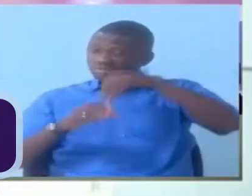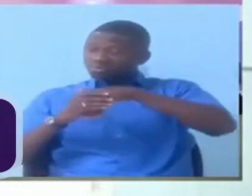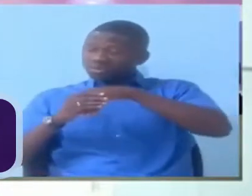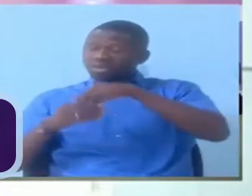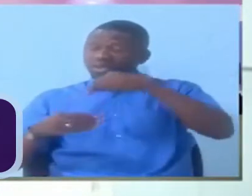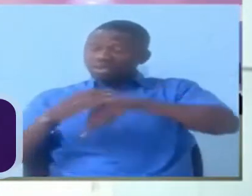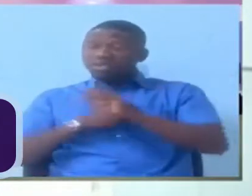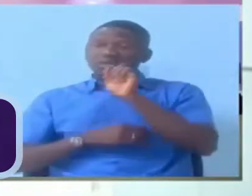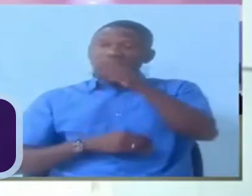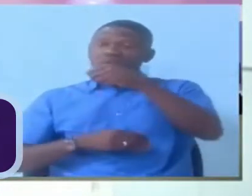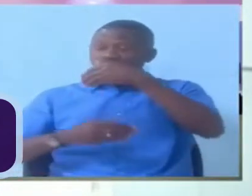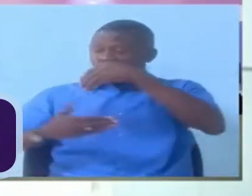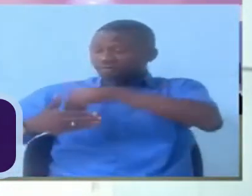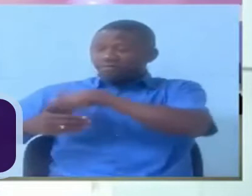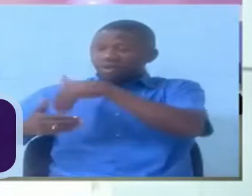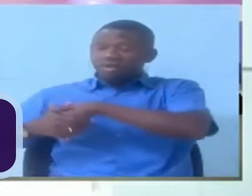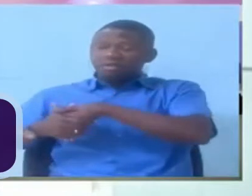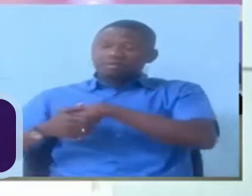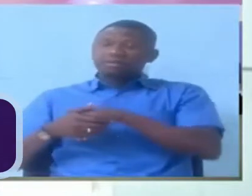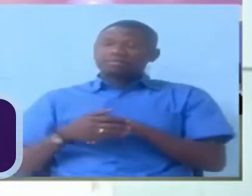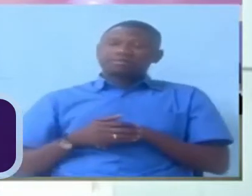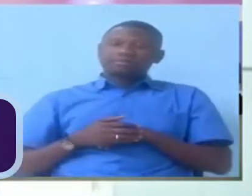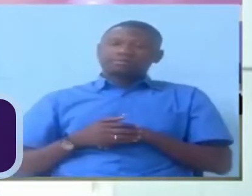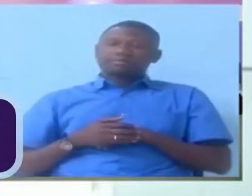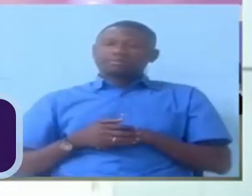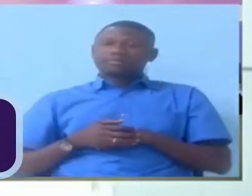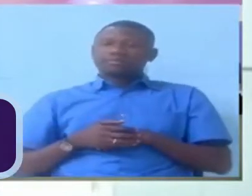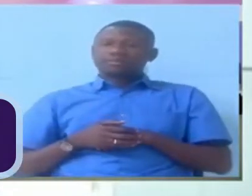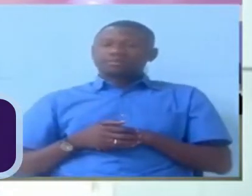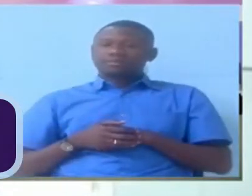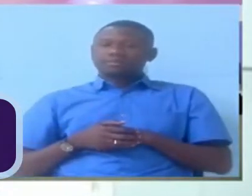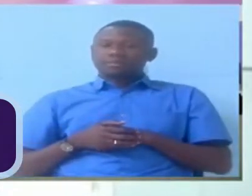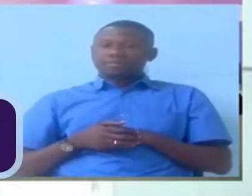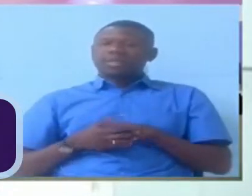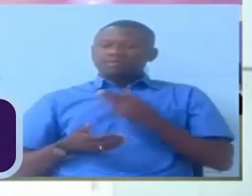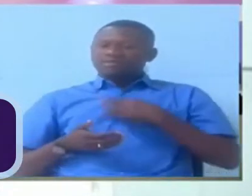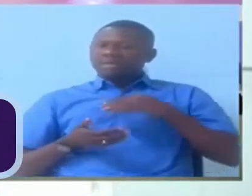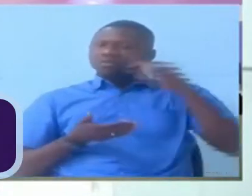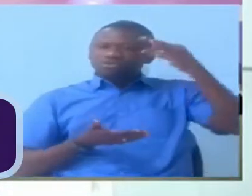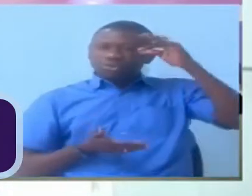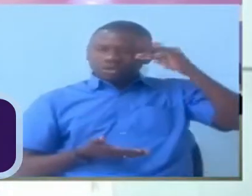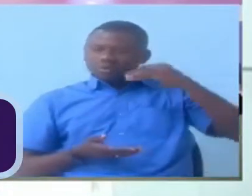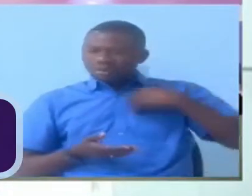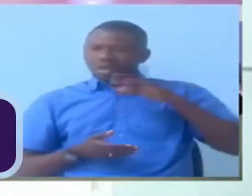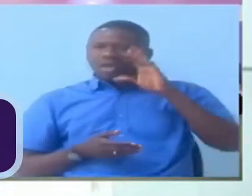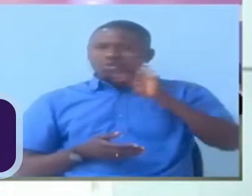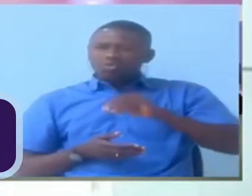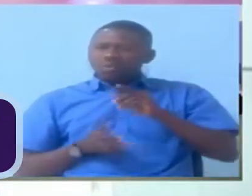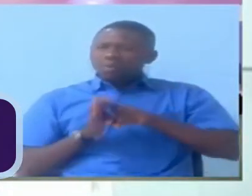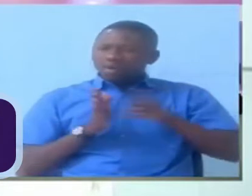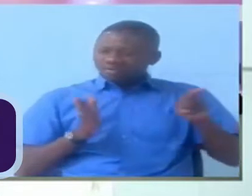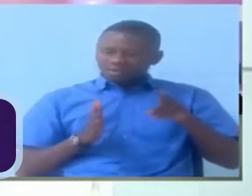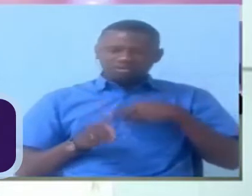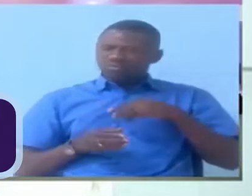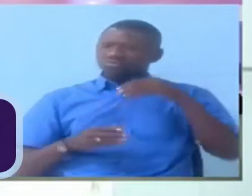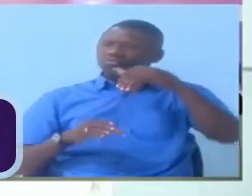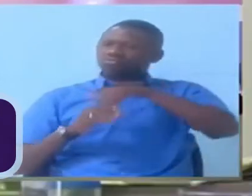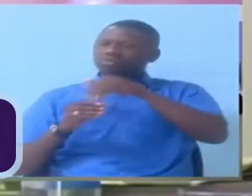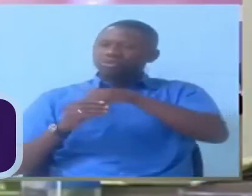should repeat when I don't pass them well in the secondary fort are the subject that I repeated in